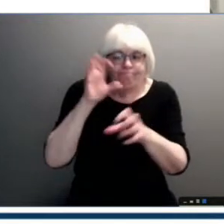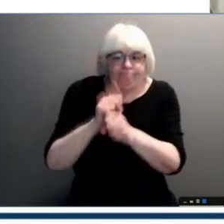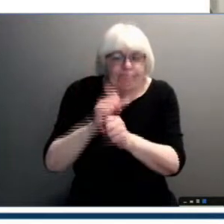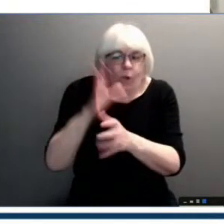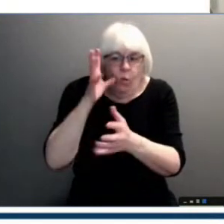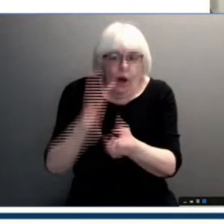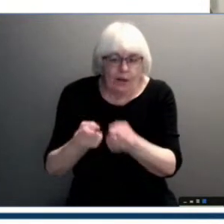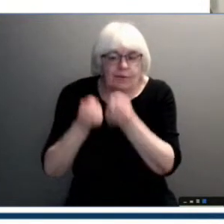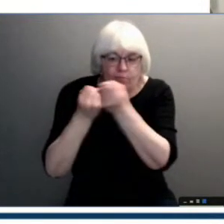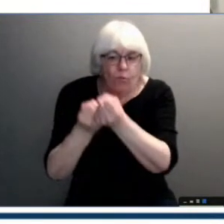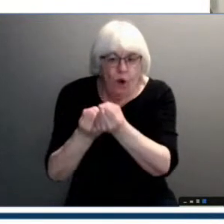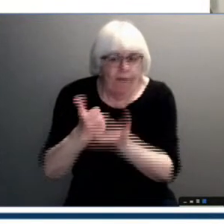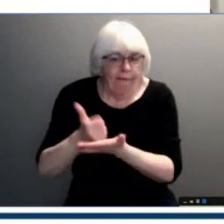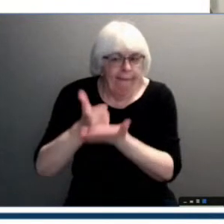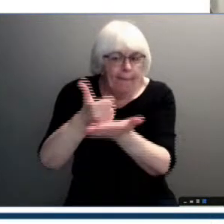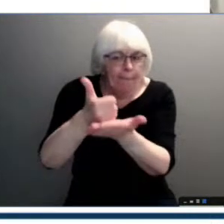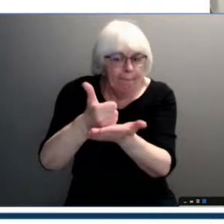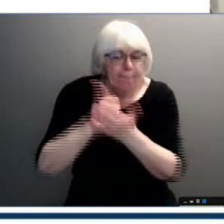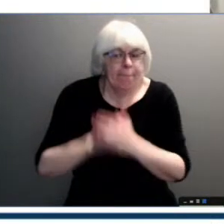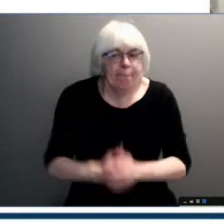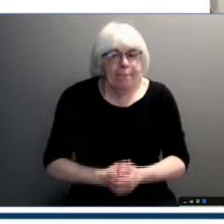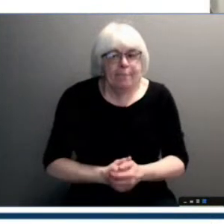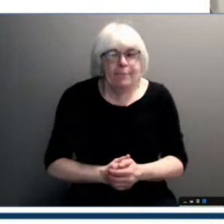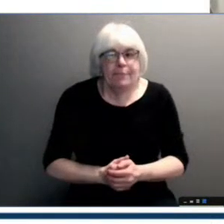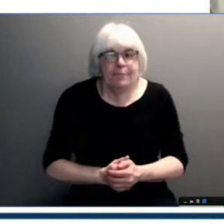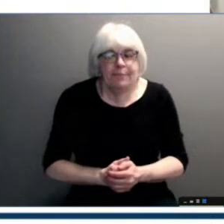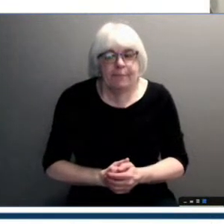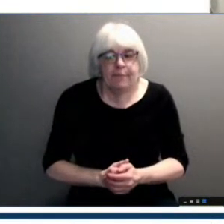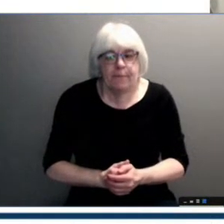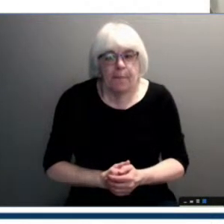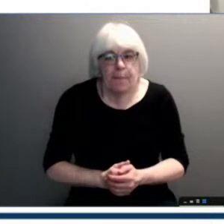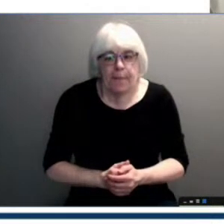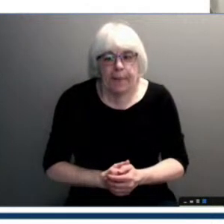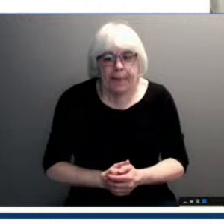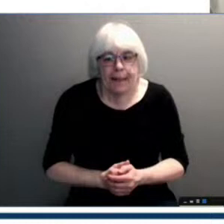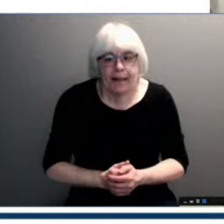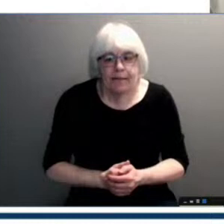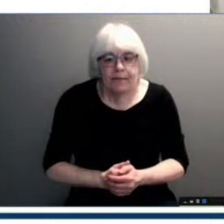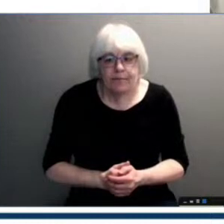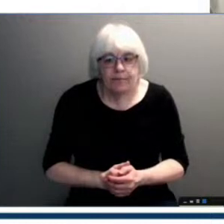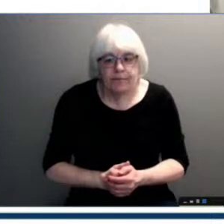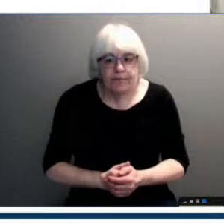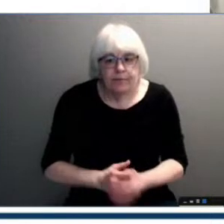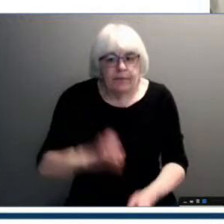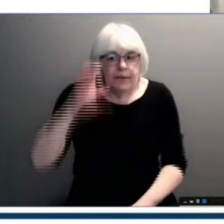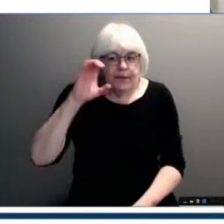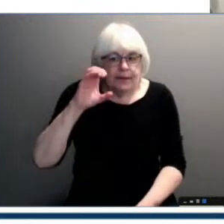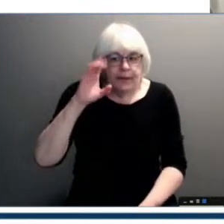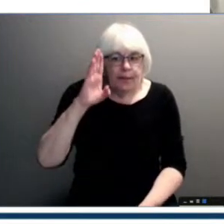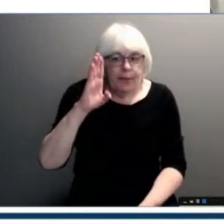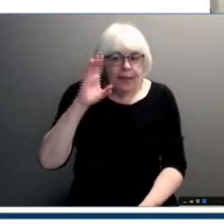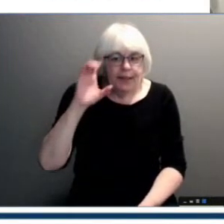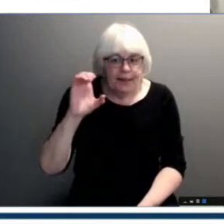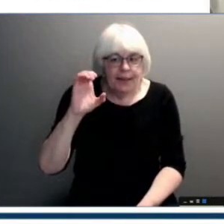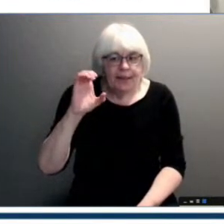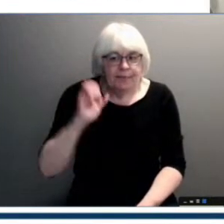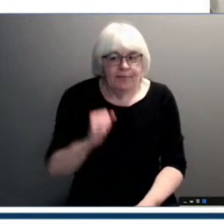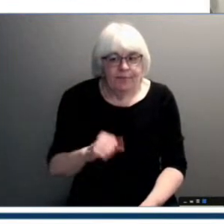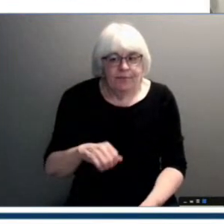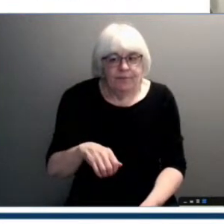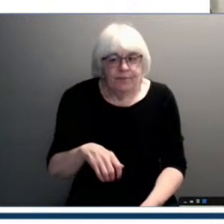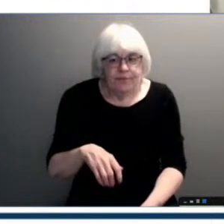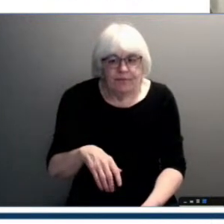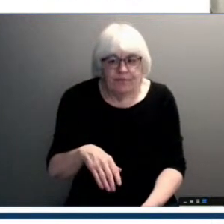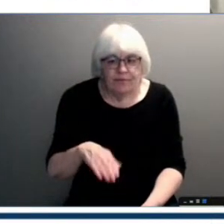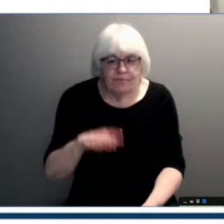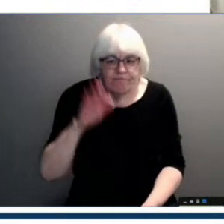Jean. Good afternoon, Dr. Strang. I'm just wondering if people will be